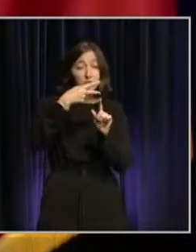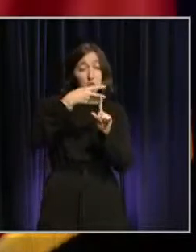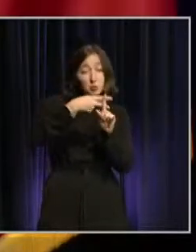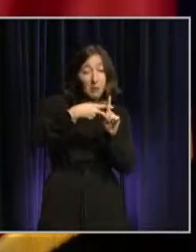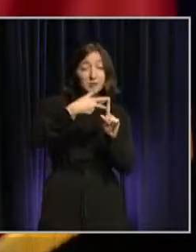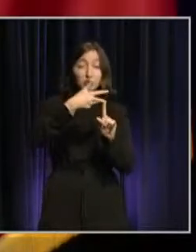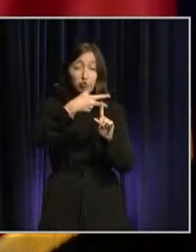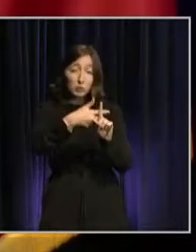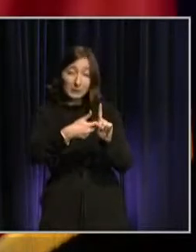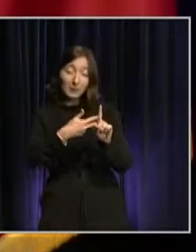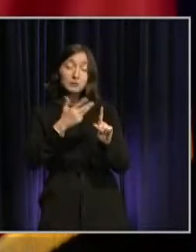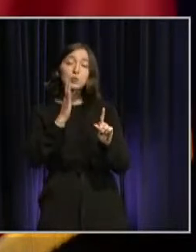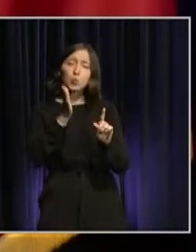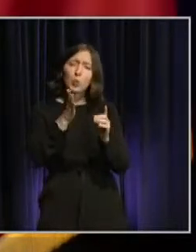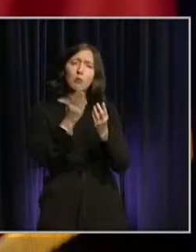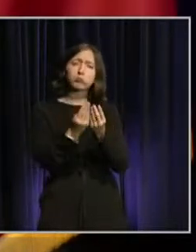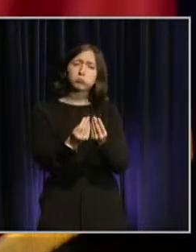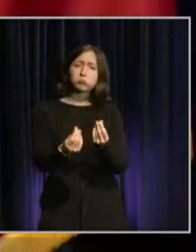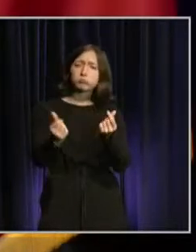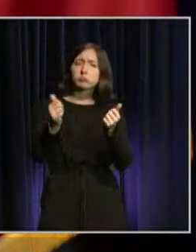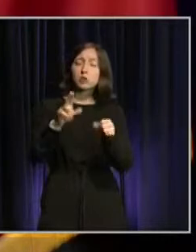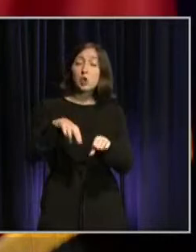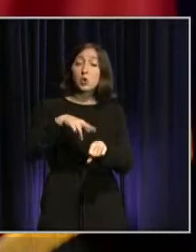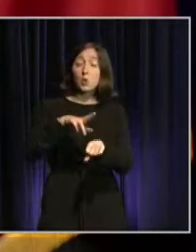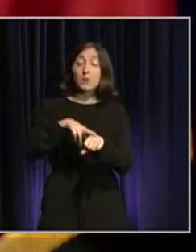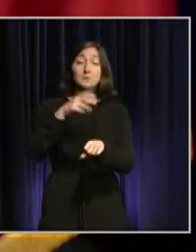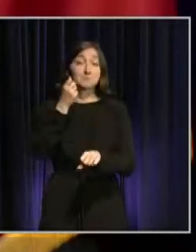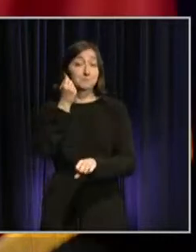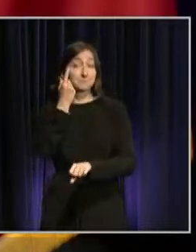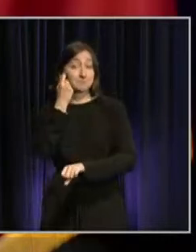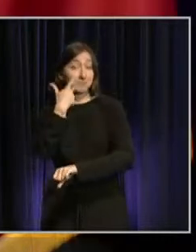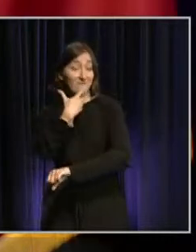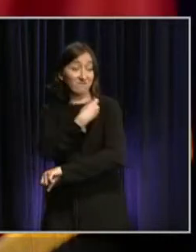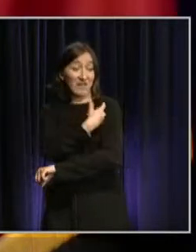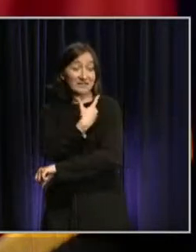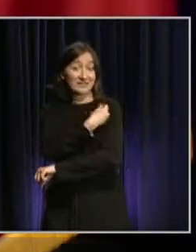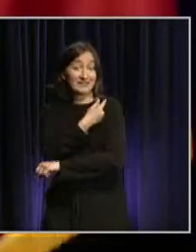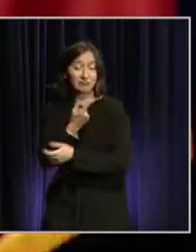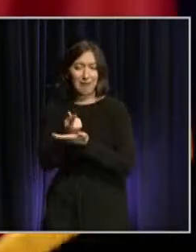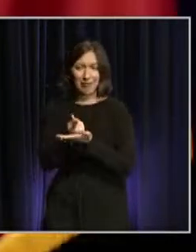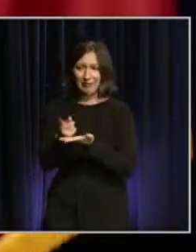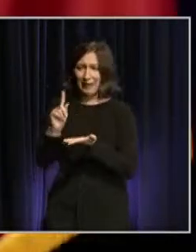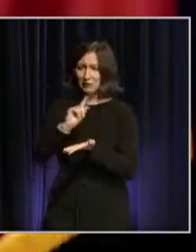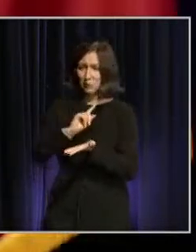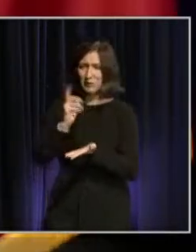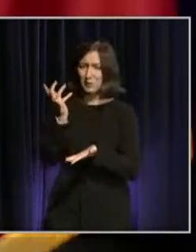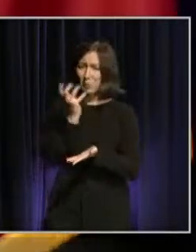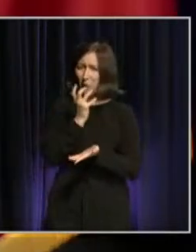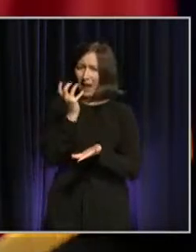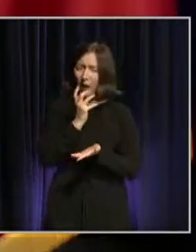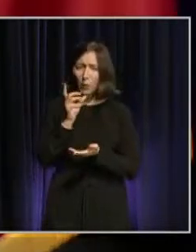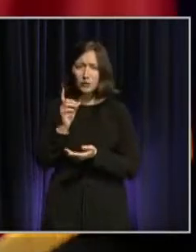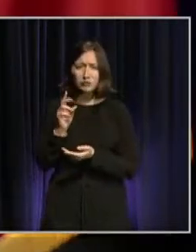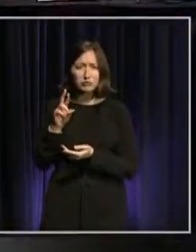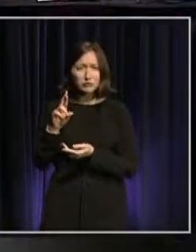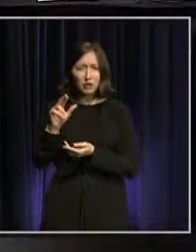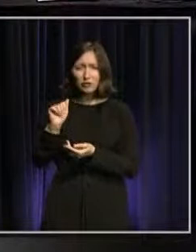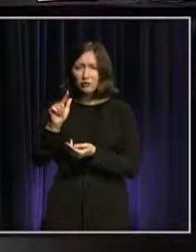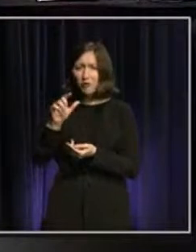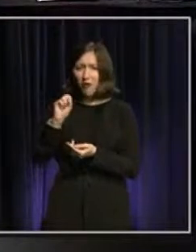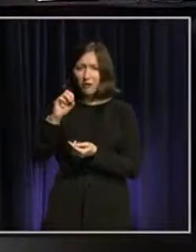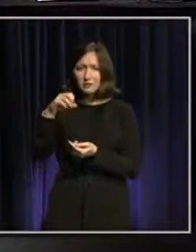this. Vaccines, last week we just, Dr. Alsop, I don't know what you guys did,